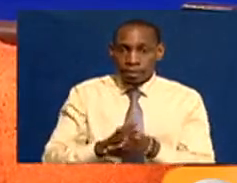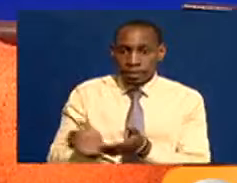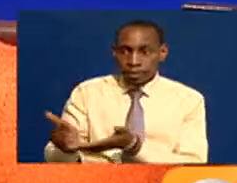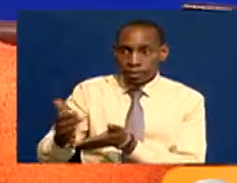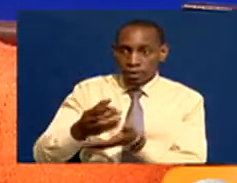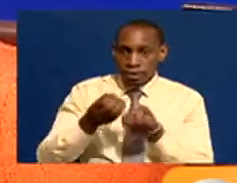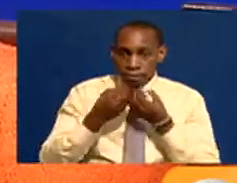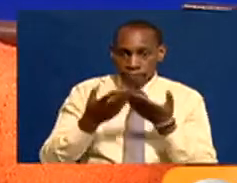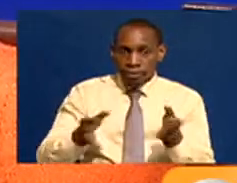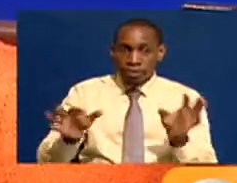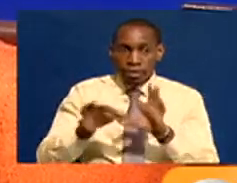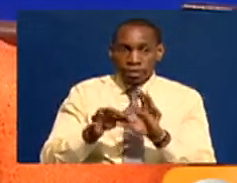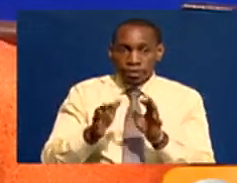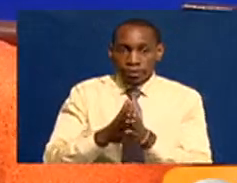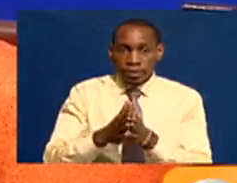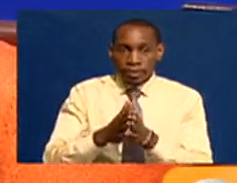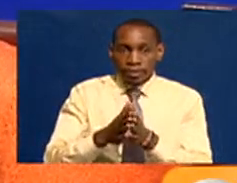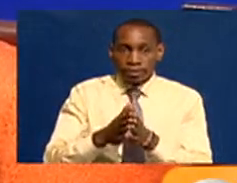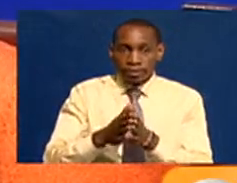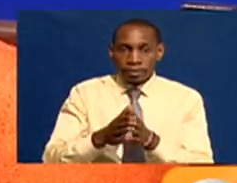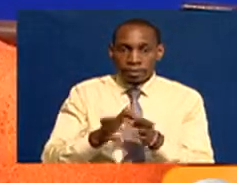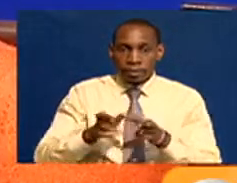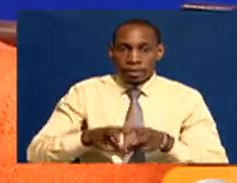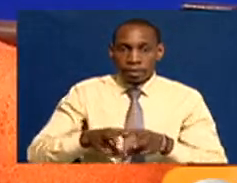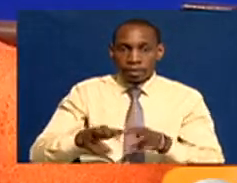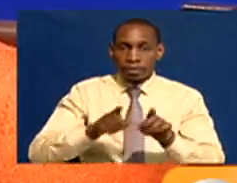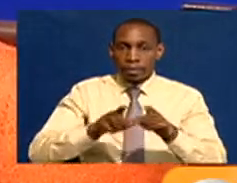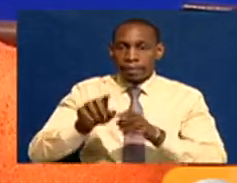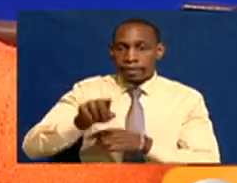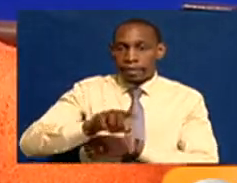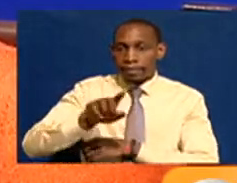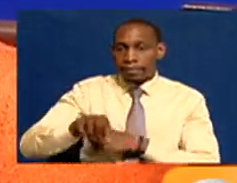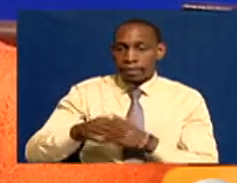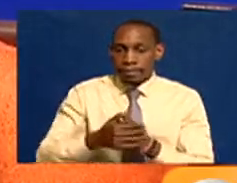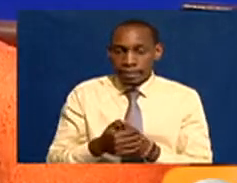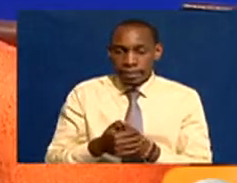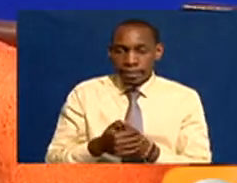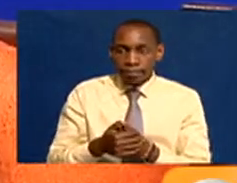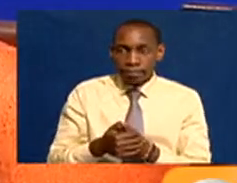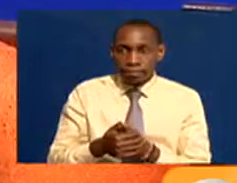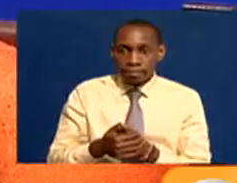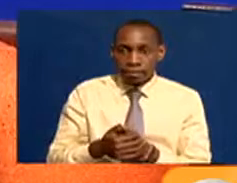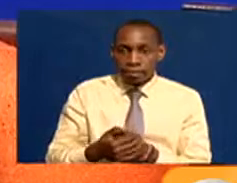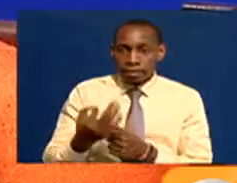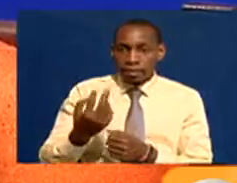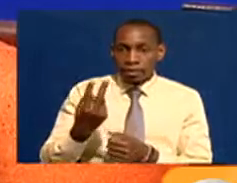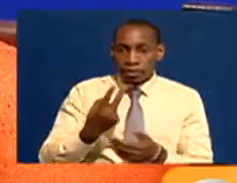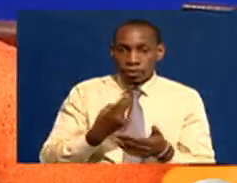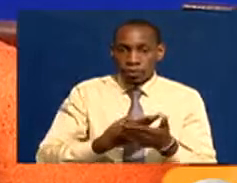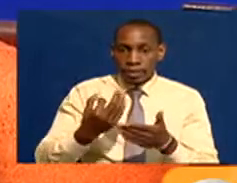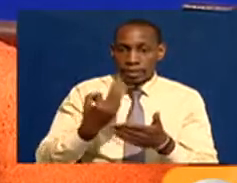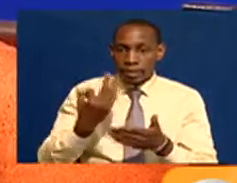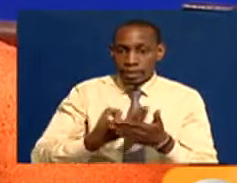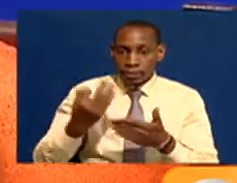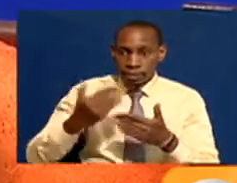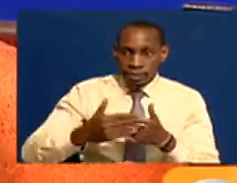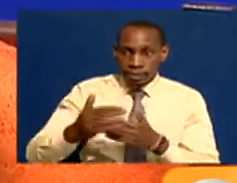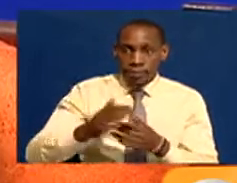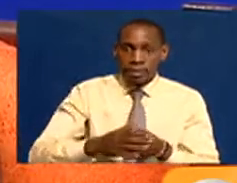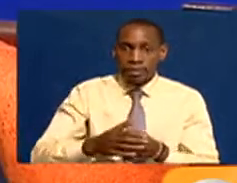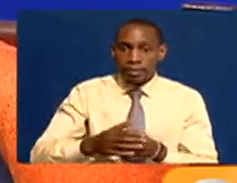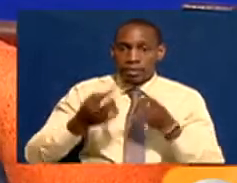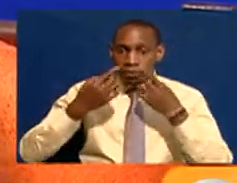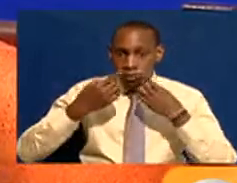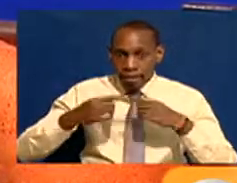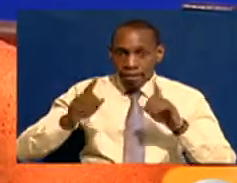information related to traffic offenses. In the next 2-3 weeks, we will make a statement as